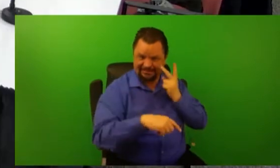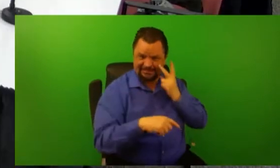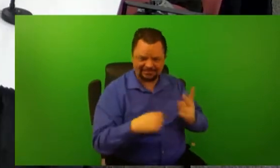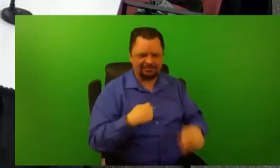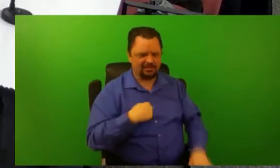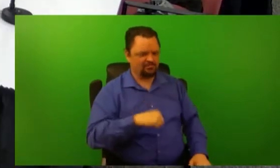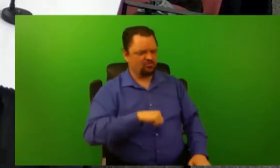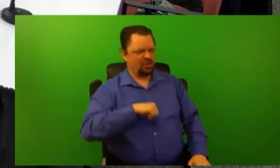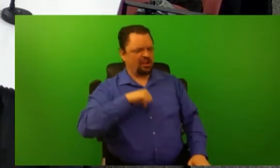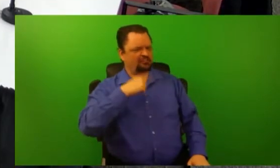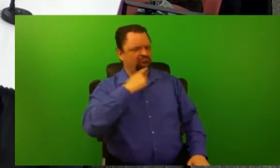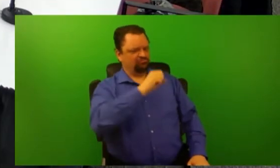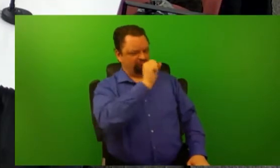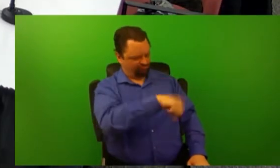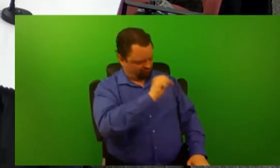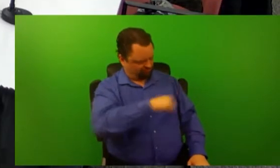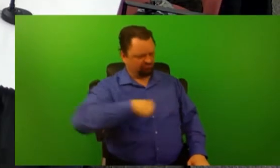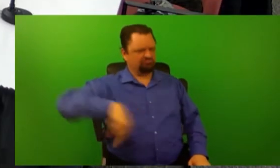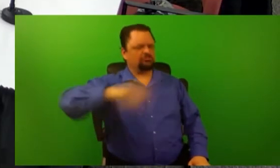you for the changes.